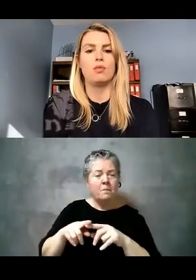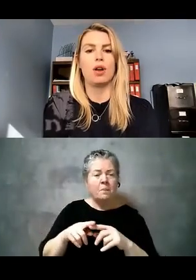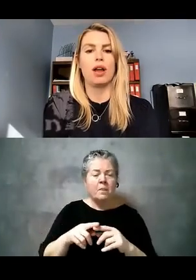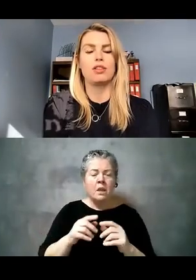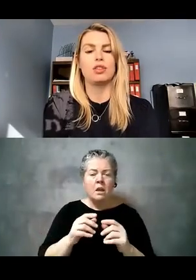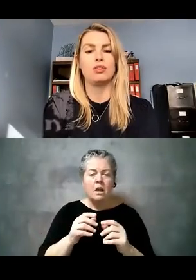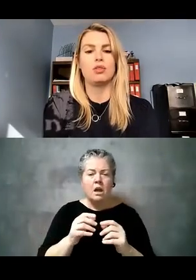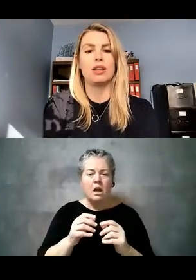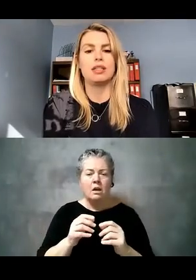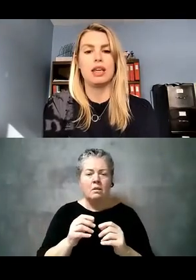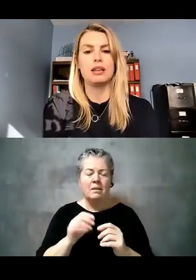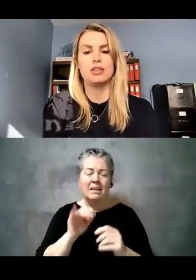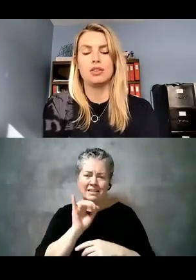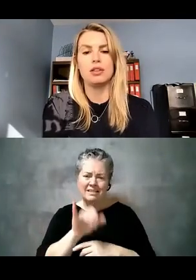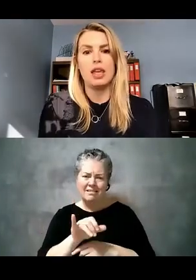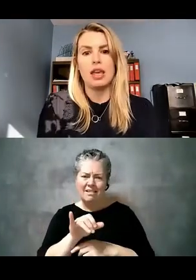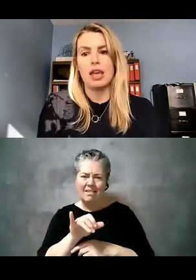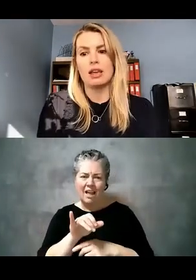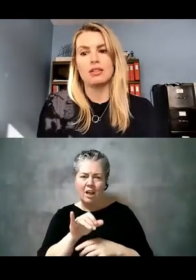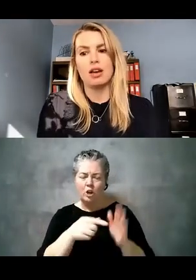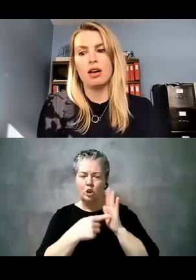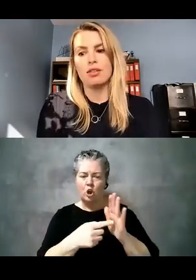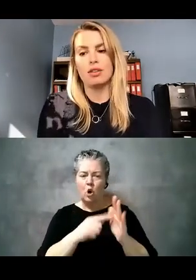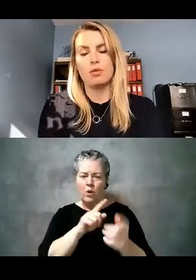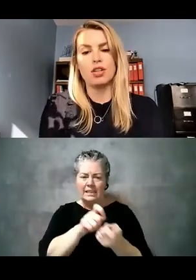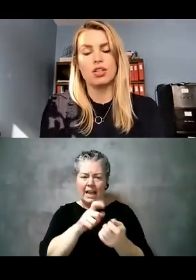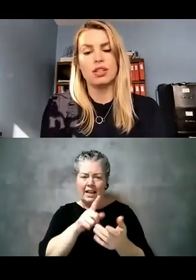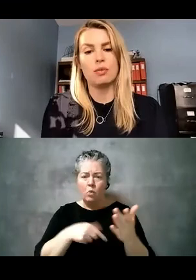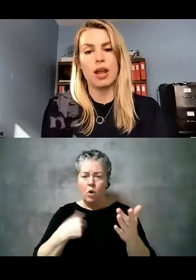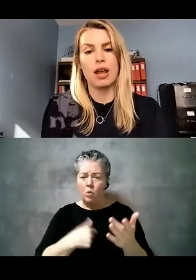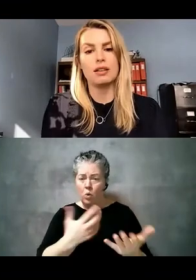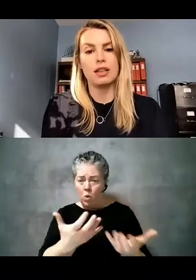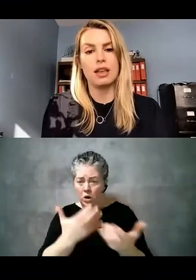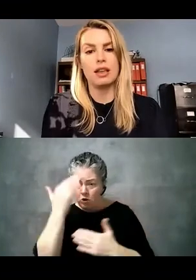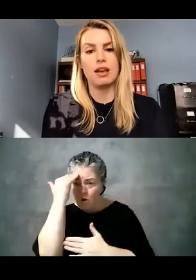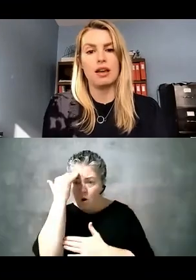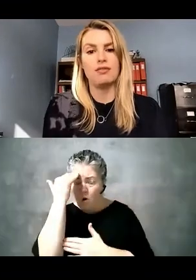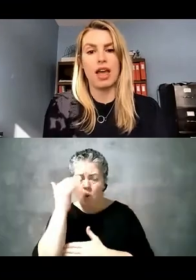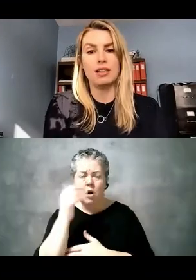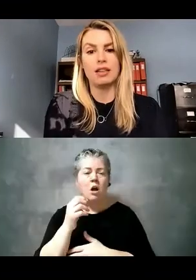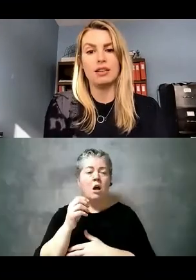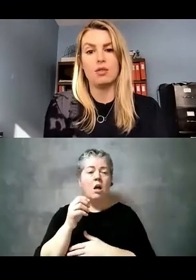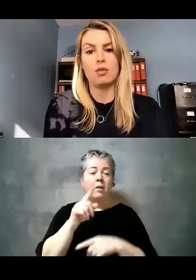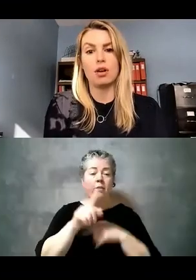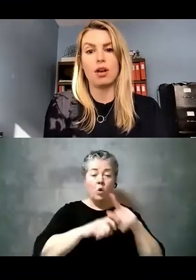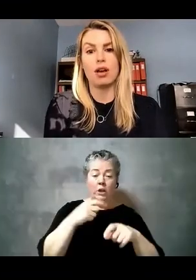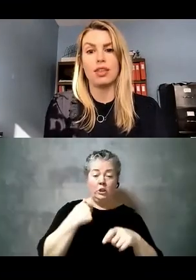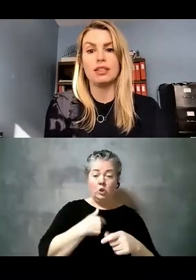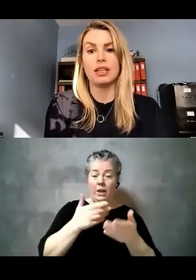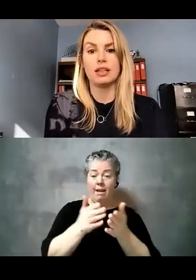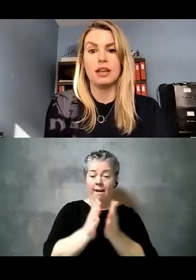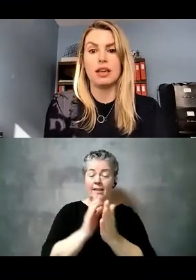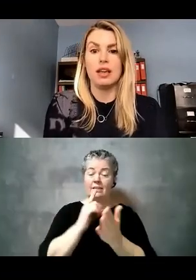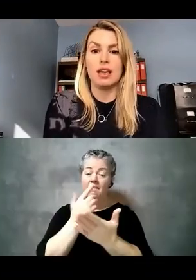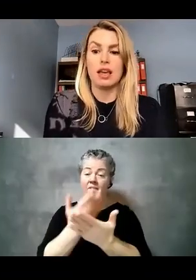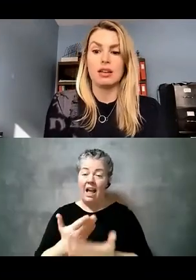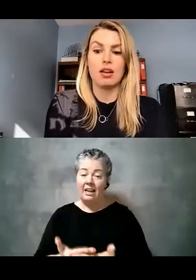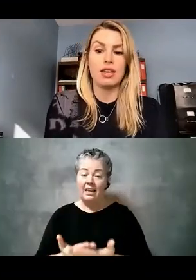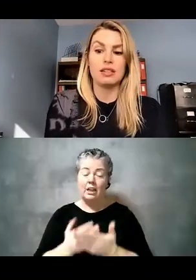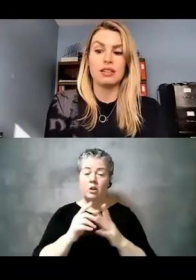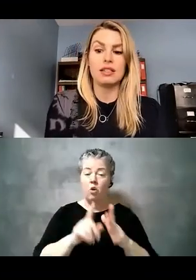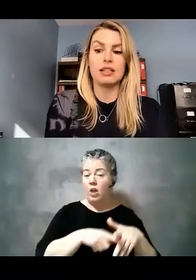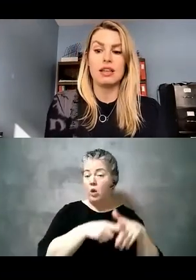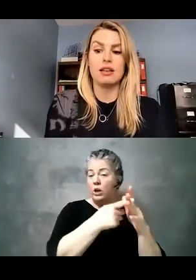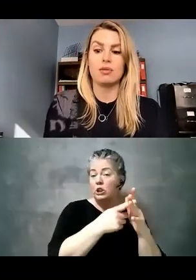what we're actually trying to answer? And are the questions that we're asking valid or authentic? And are